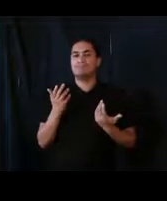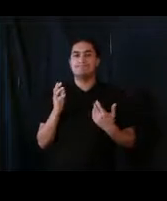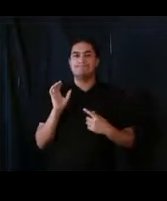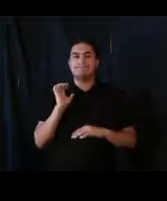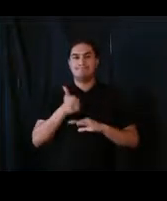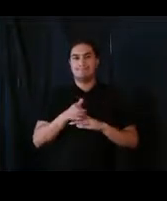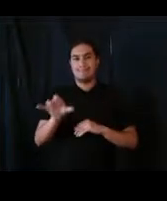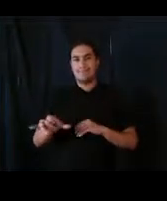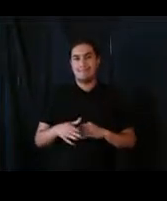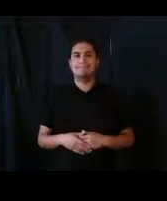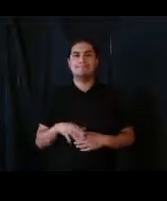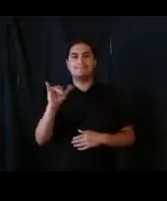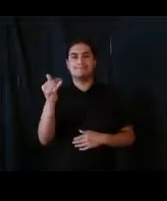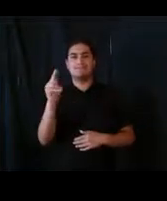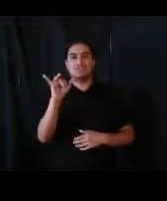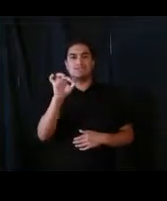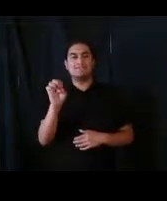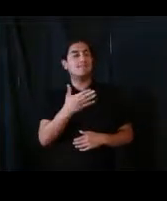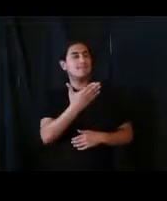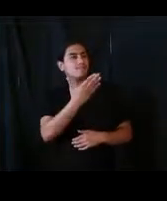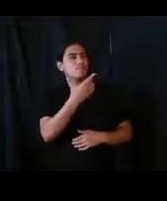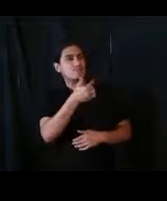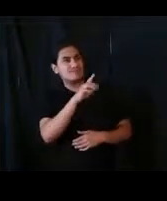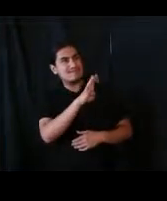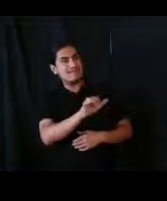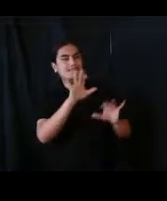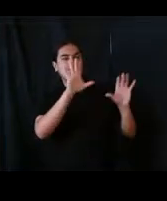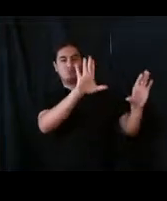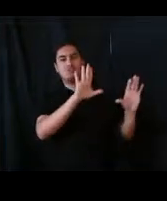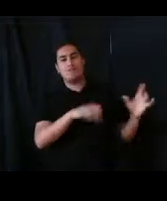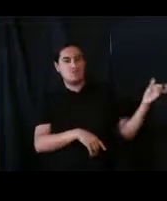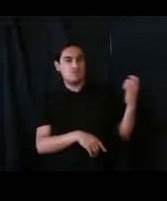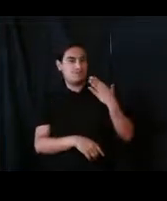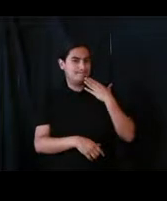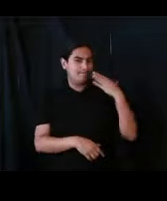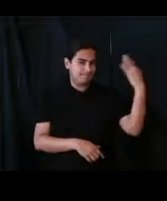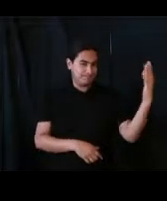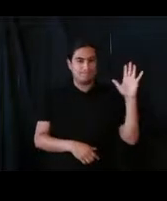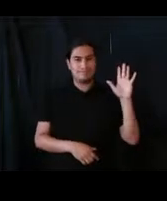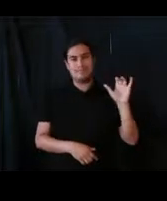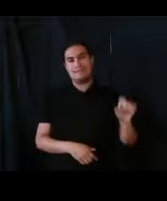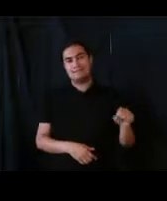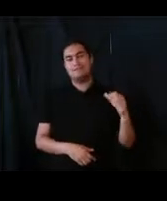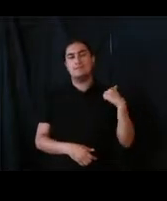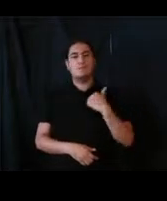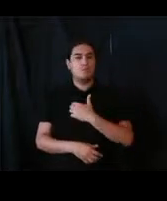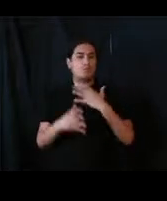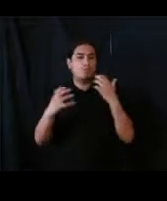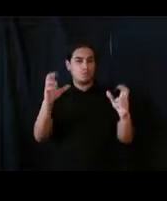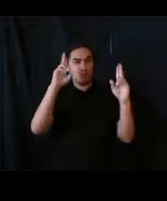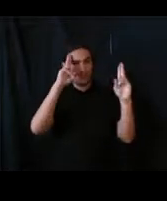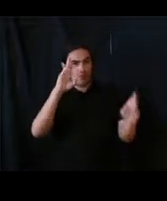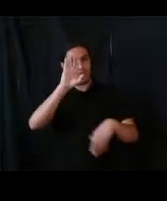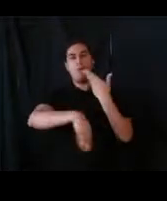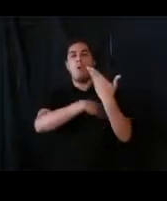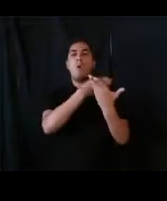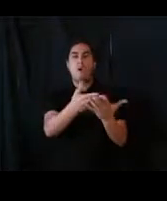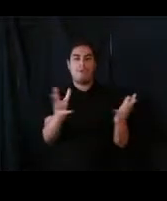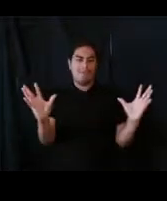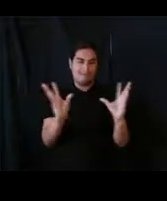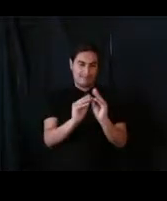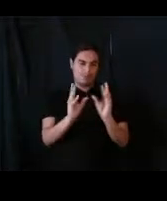commissioner grisby that is an excellent question um we are um you know certainly want to honor all the sessions so um we